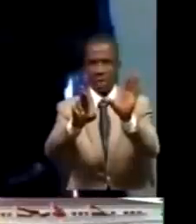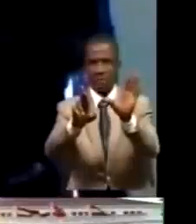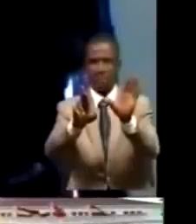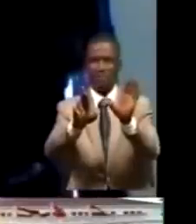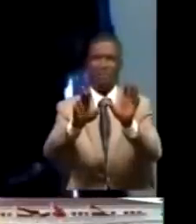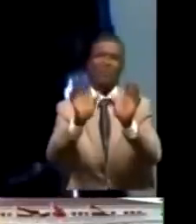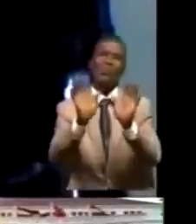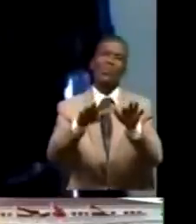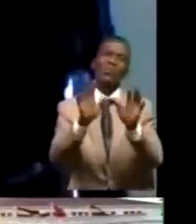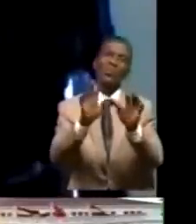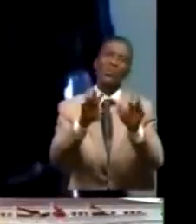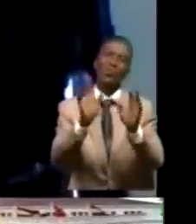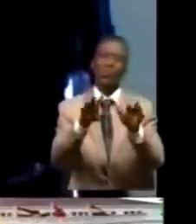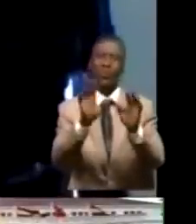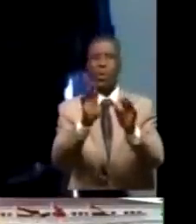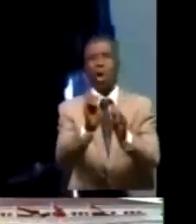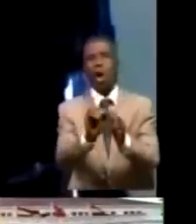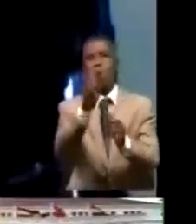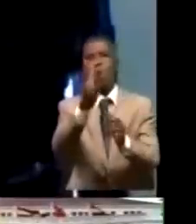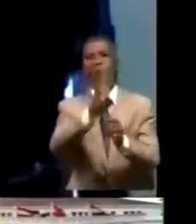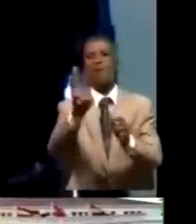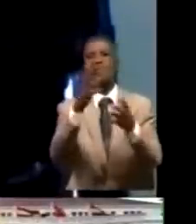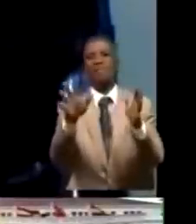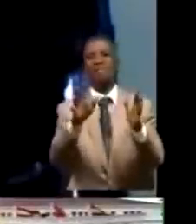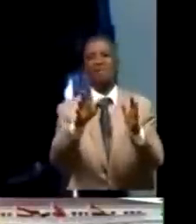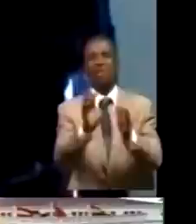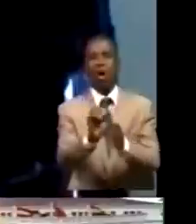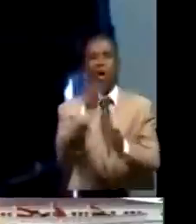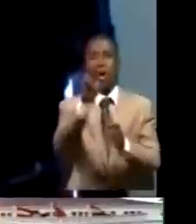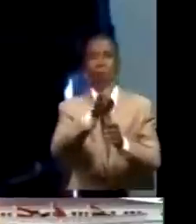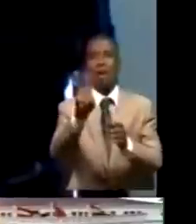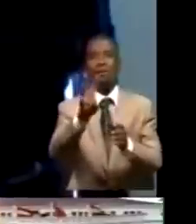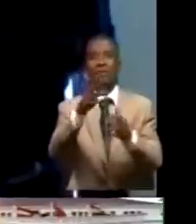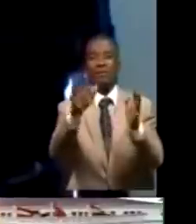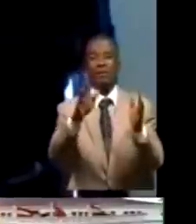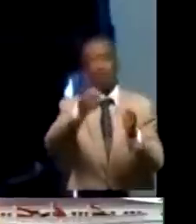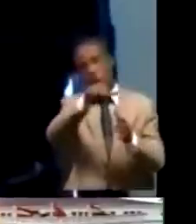No, you have spoken about Upper West. Can you go to the next region?